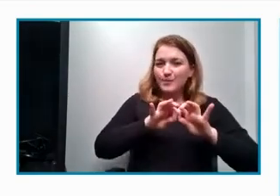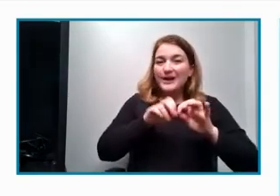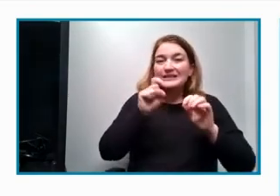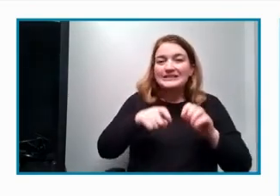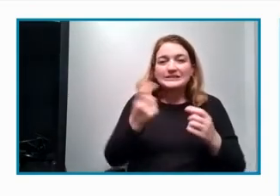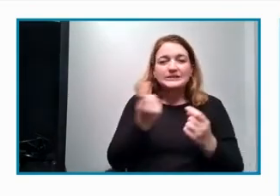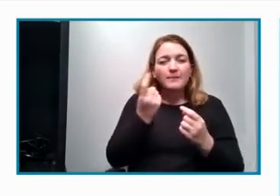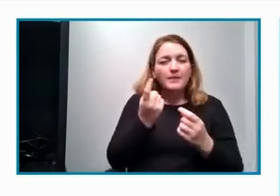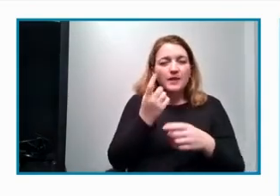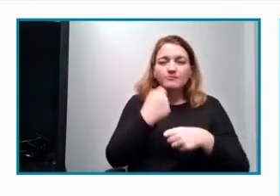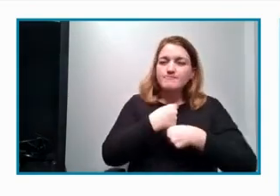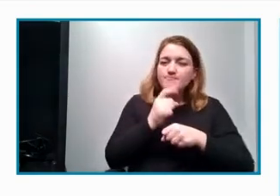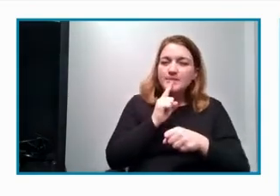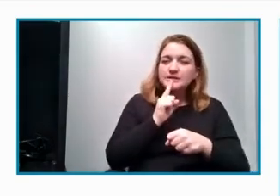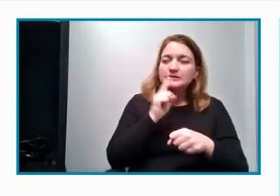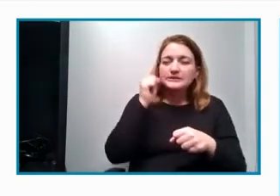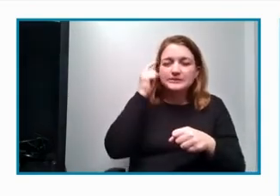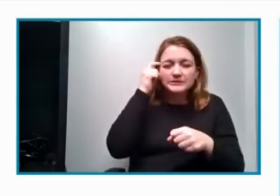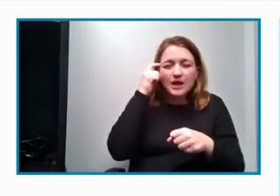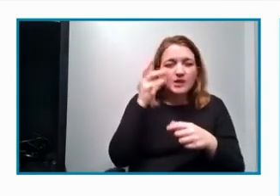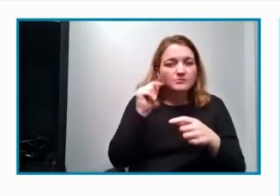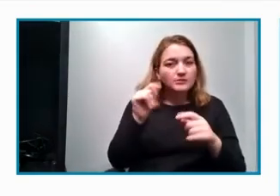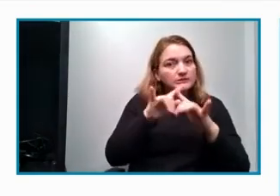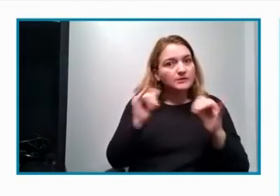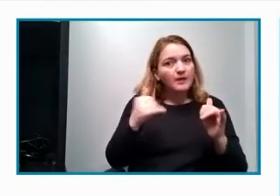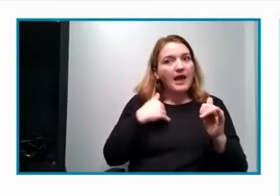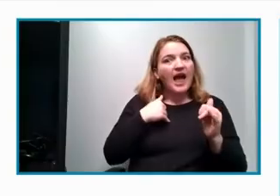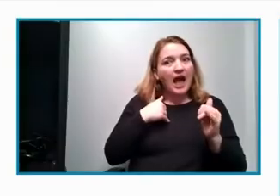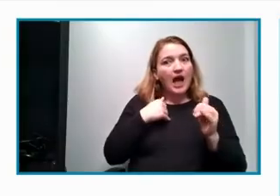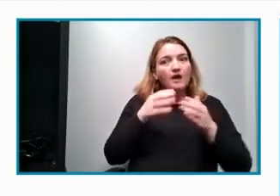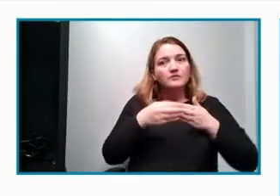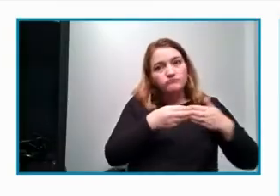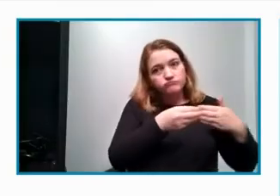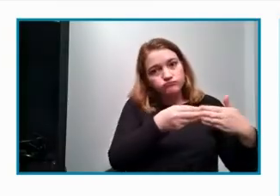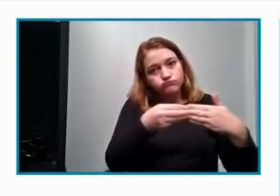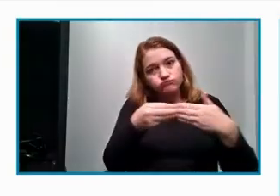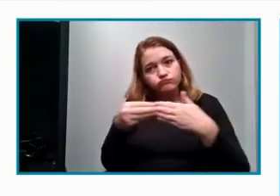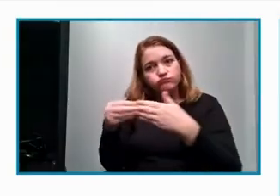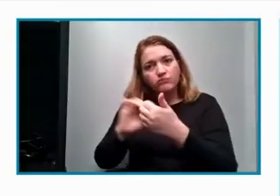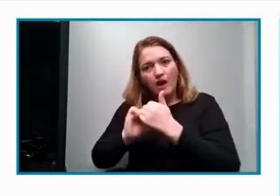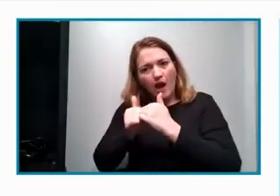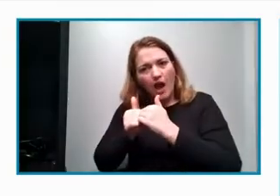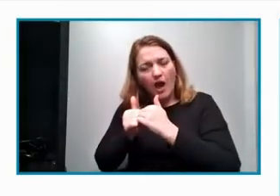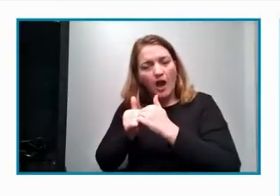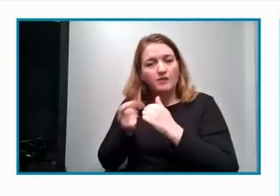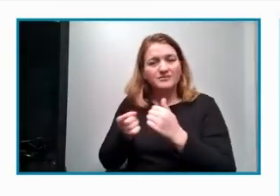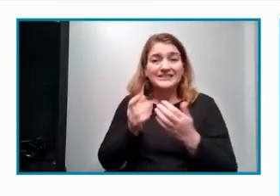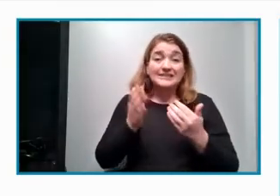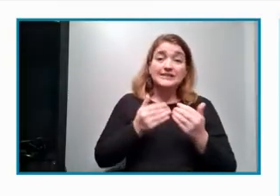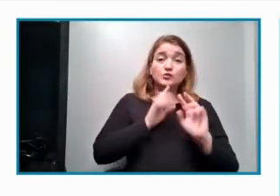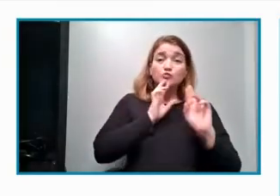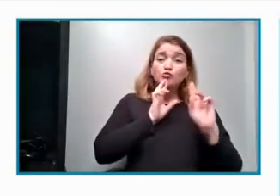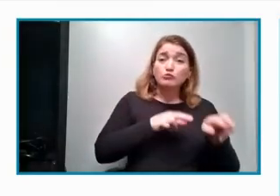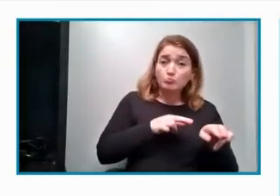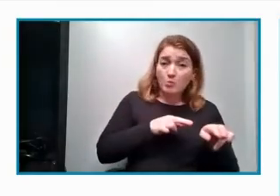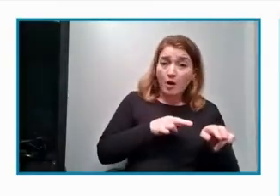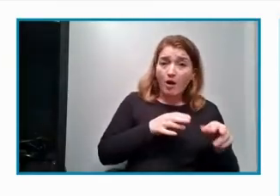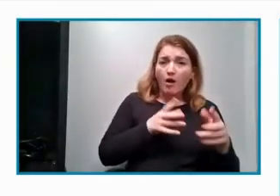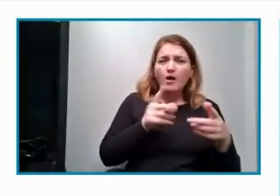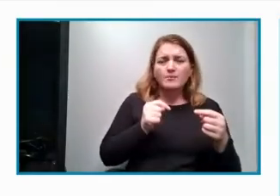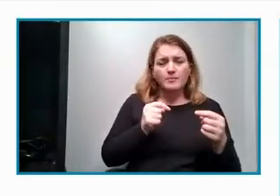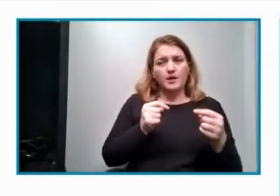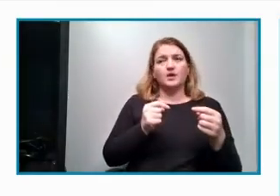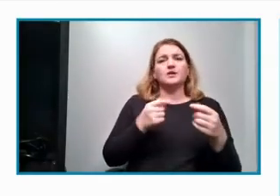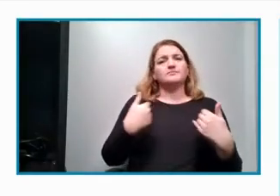yeah, sometimes it's easier to respond to something that makes a lot of sense. And